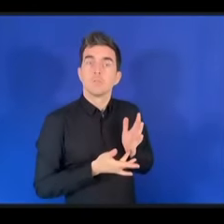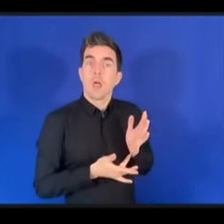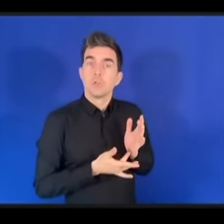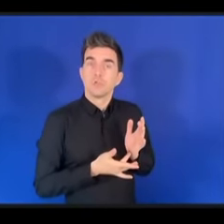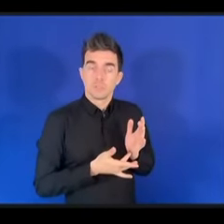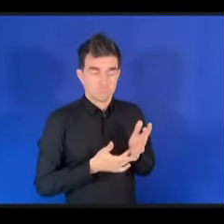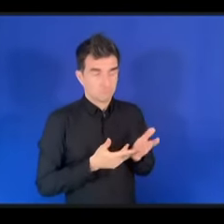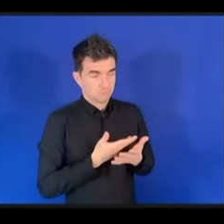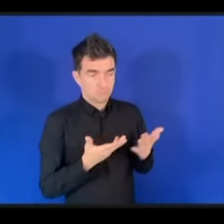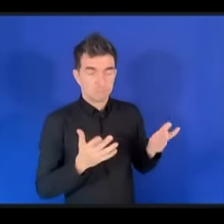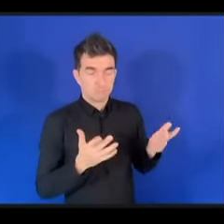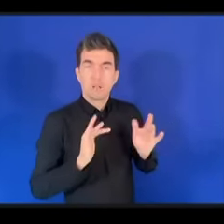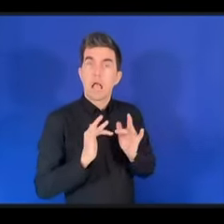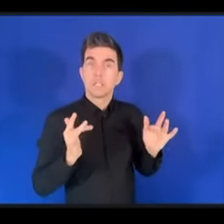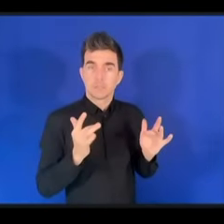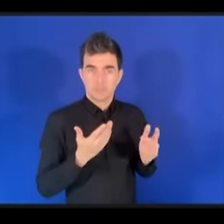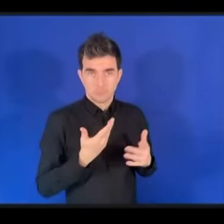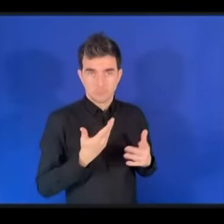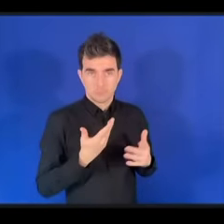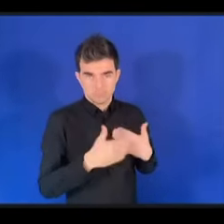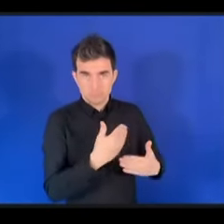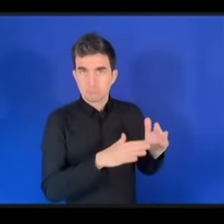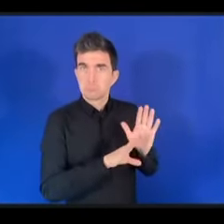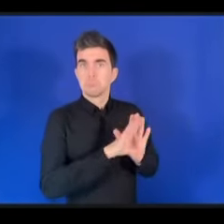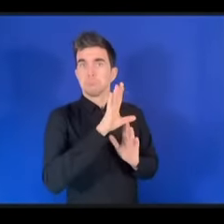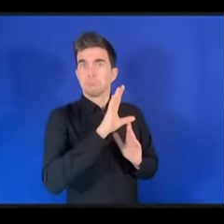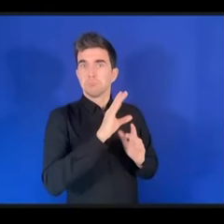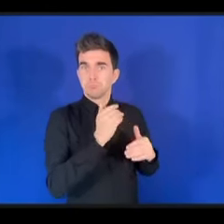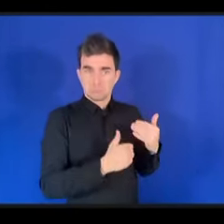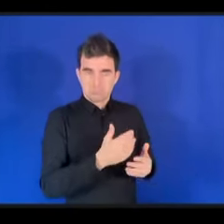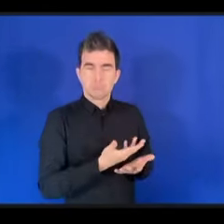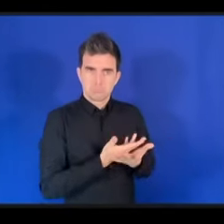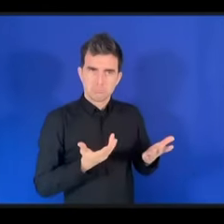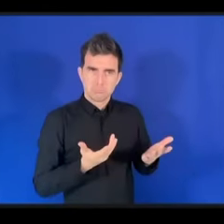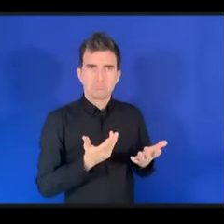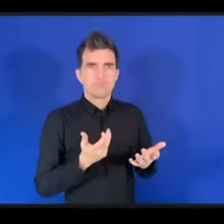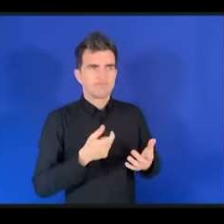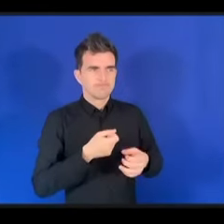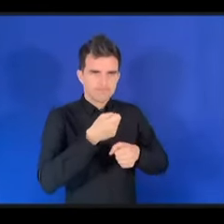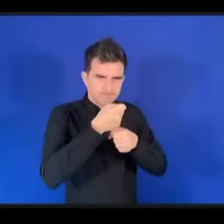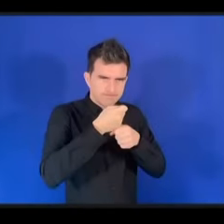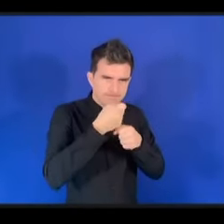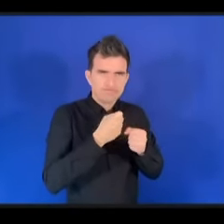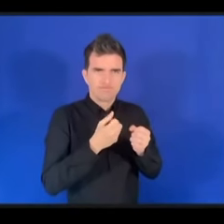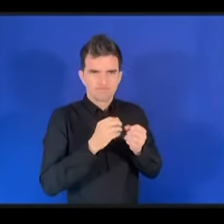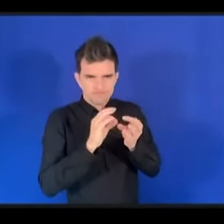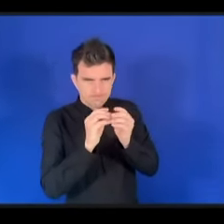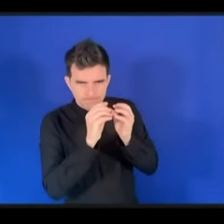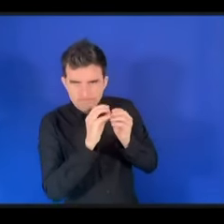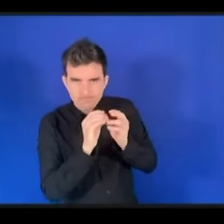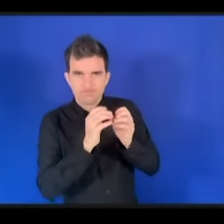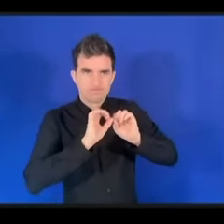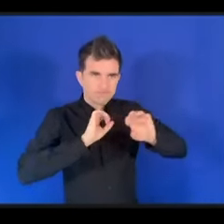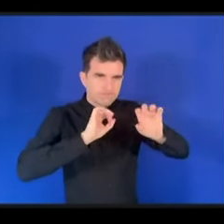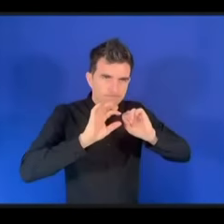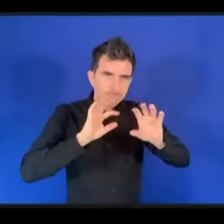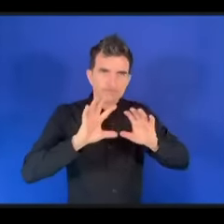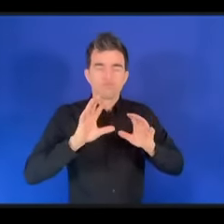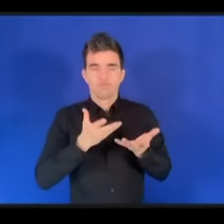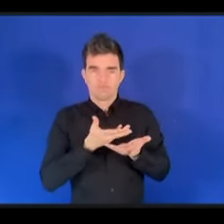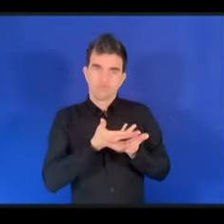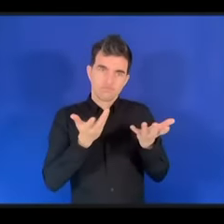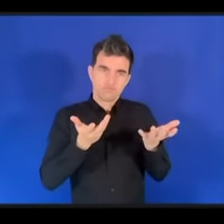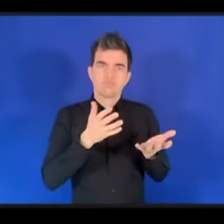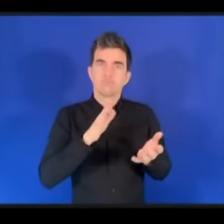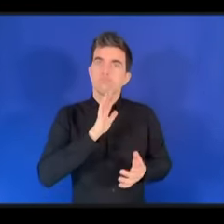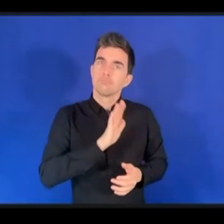creating innovation from manufacturing. And Kyoto is also a city of students. About over 10% of